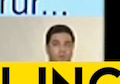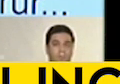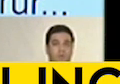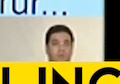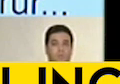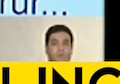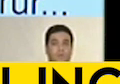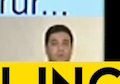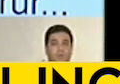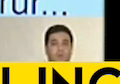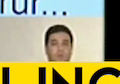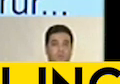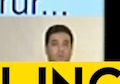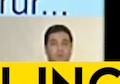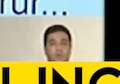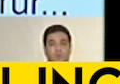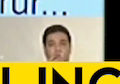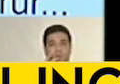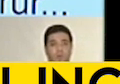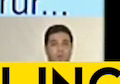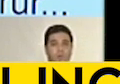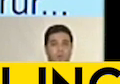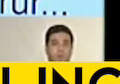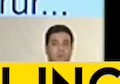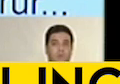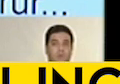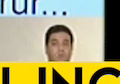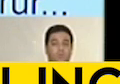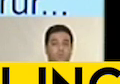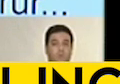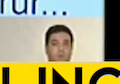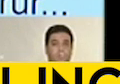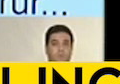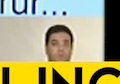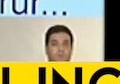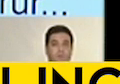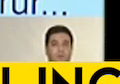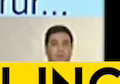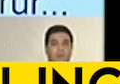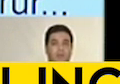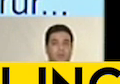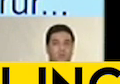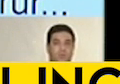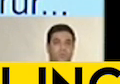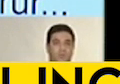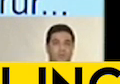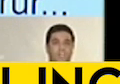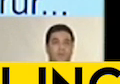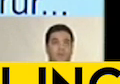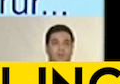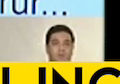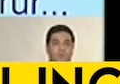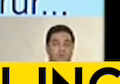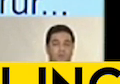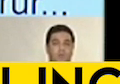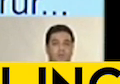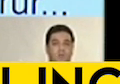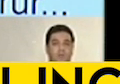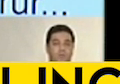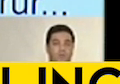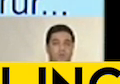bir fazilatdir. E'tibor qaratyapsizmi? Muqaddas bir fazilatdir. Biz fazilatlarimiz bor-da, aziz o'quvchilar.